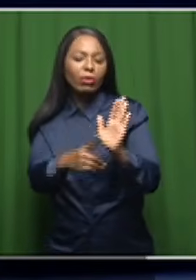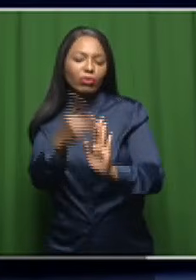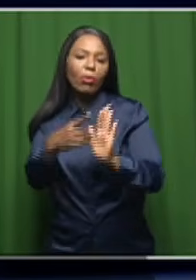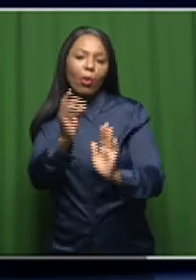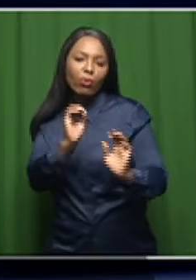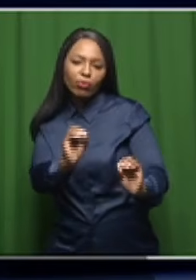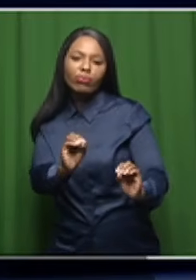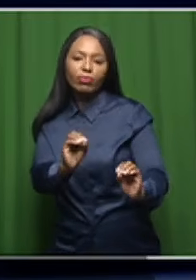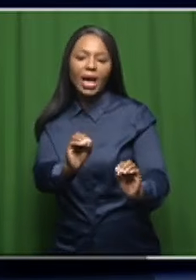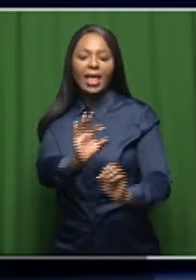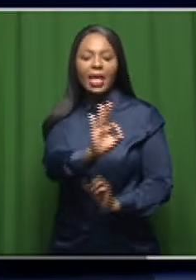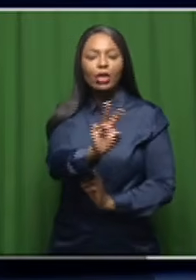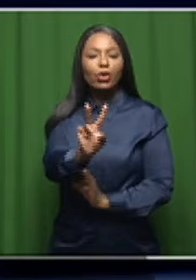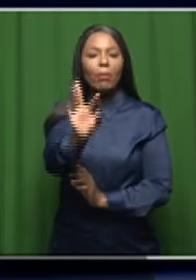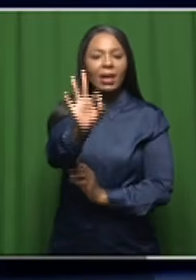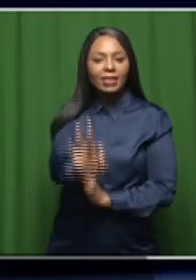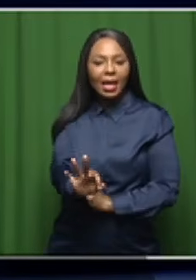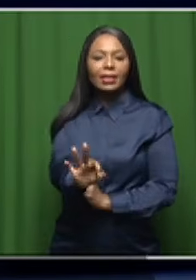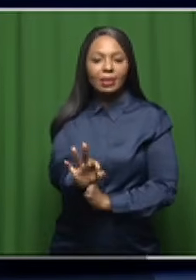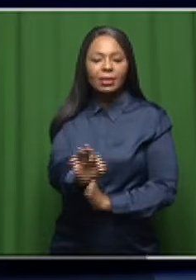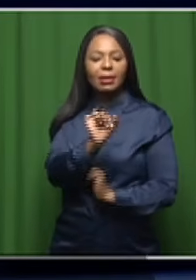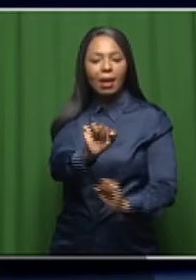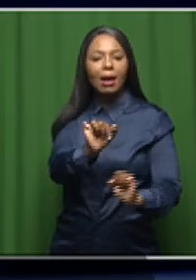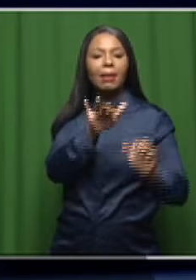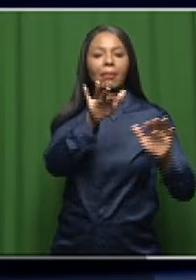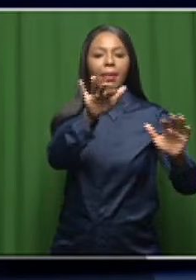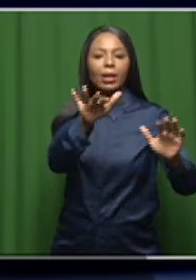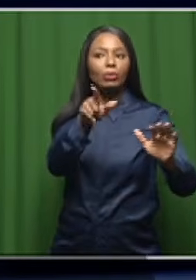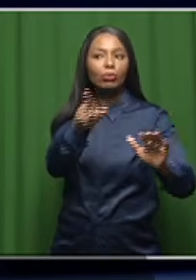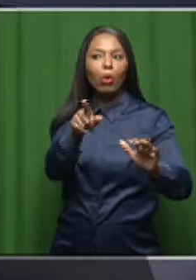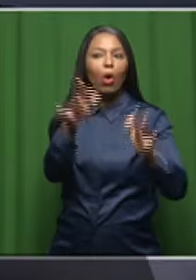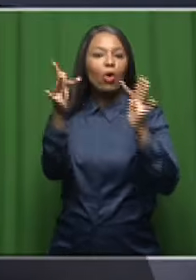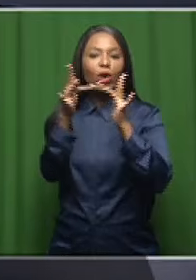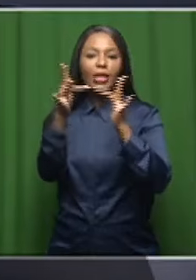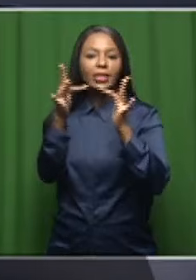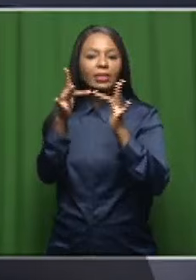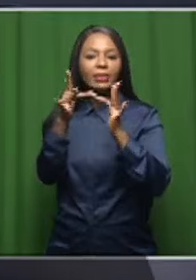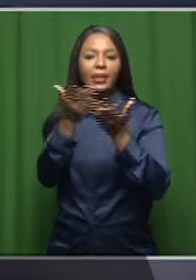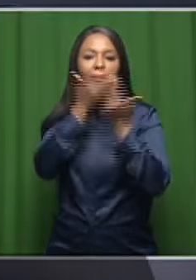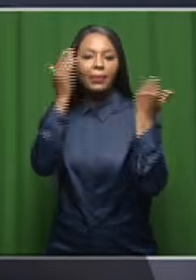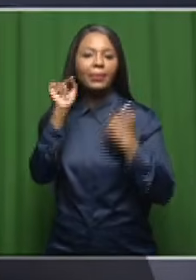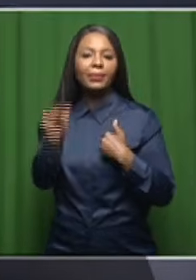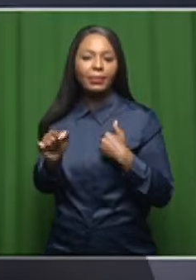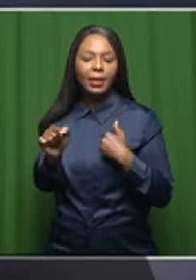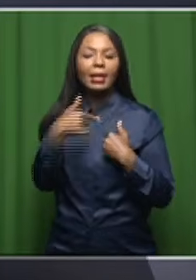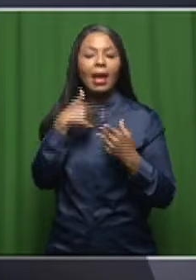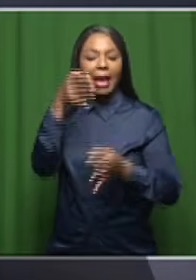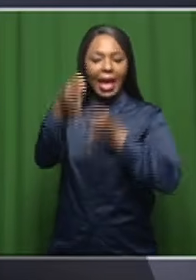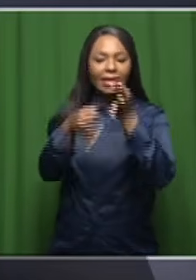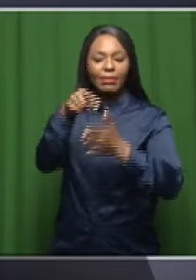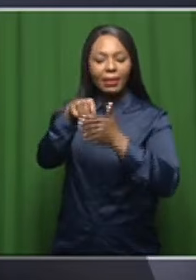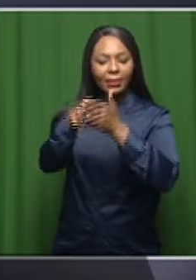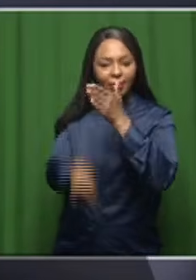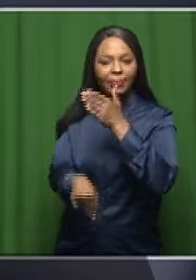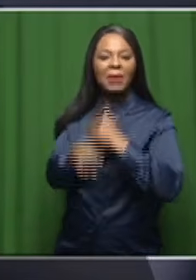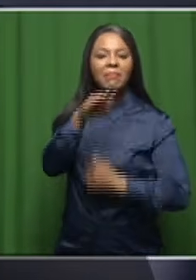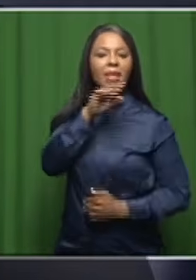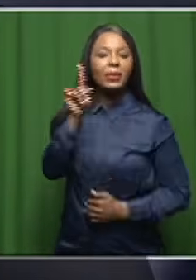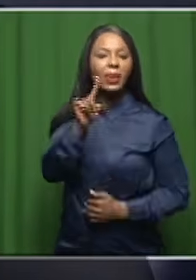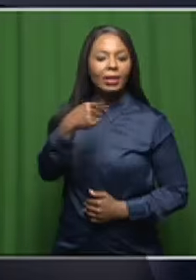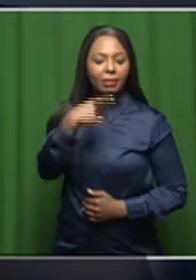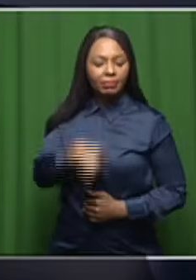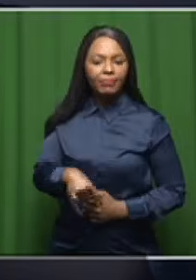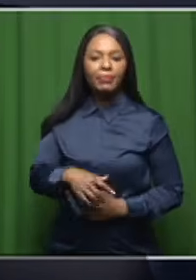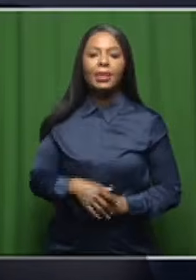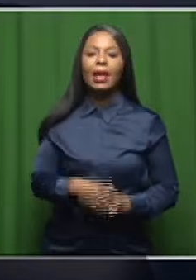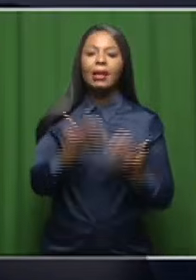about 32% of the population not connected, and I just want to unpack what we mean by that. We've identified that there are a